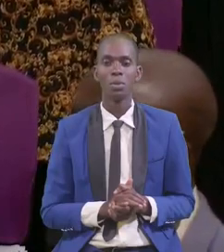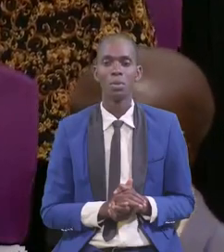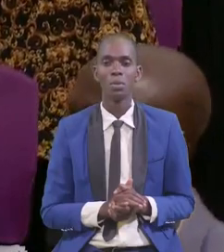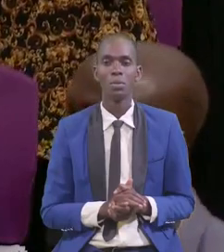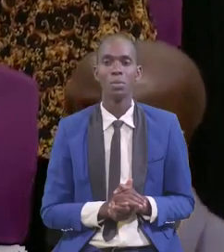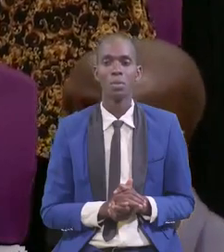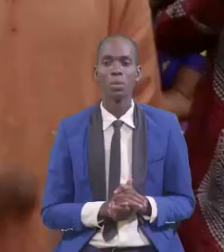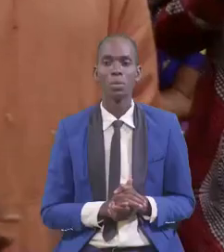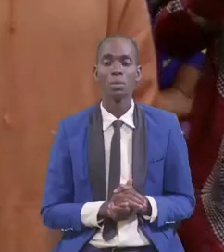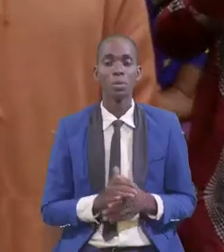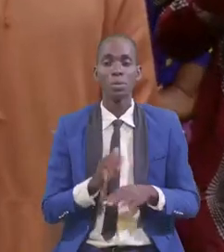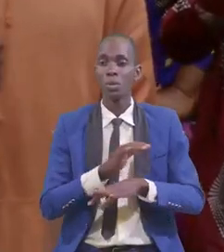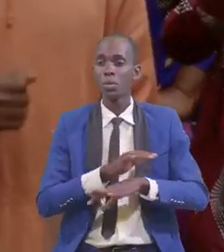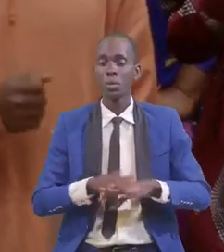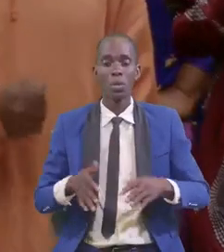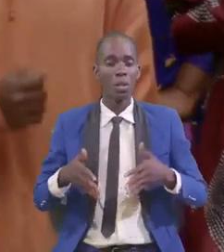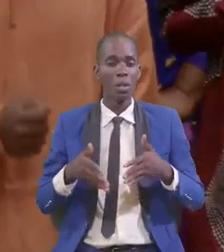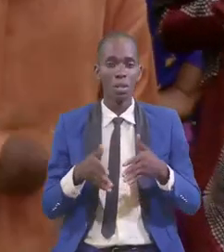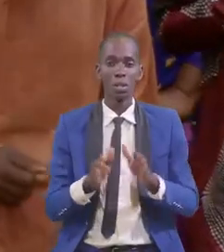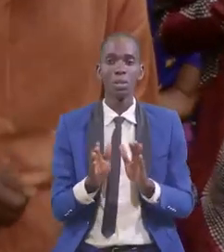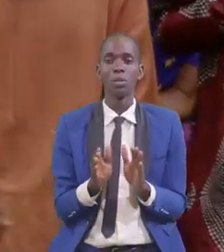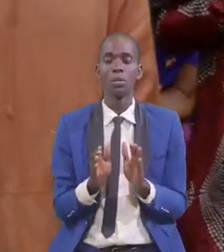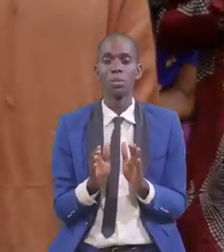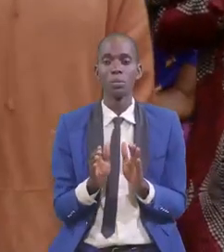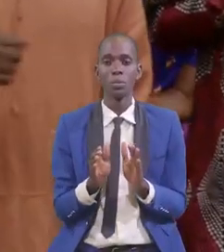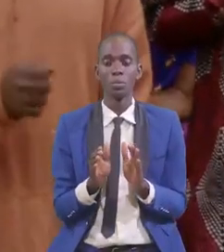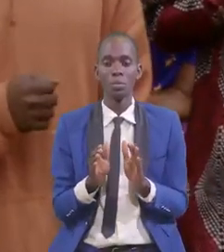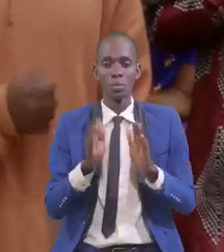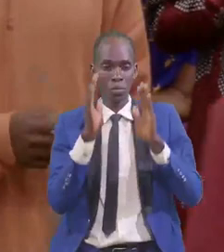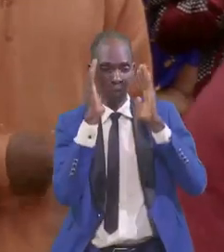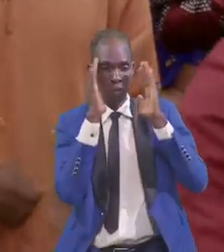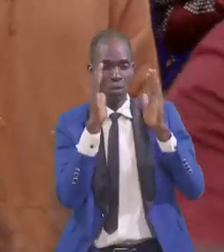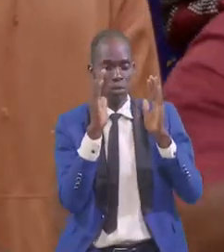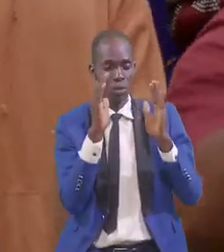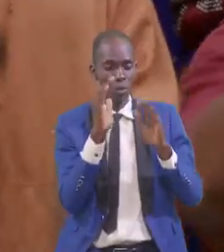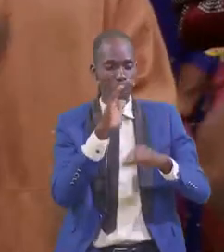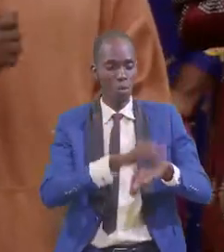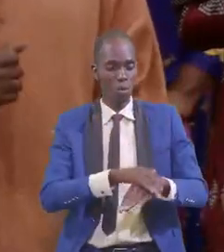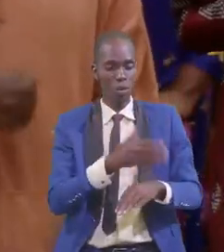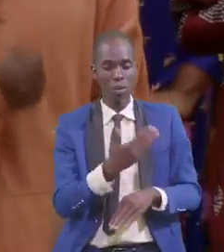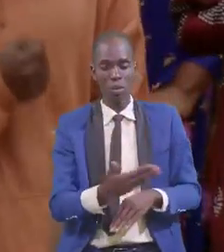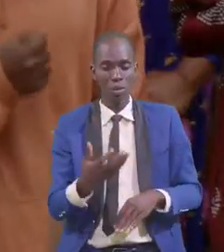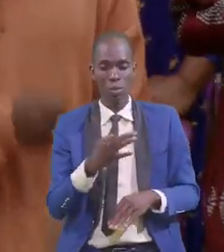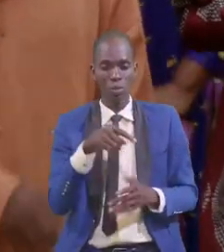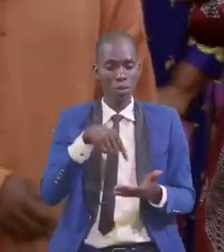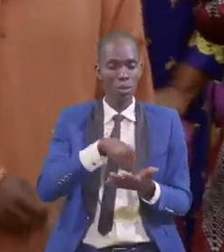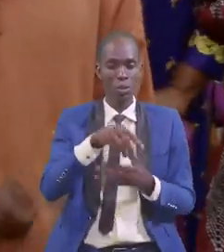Don't allow concentration on the things of this world